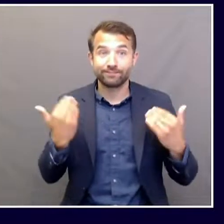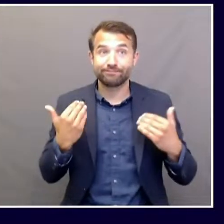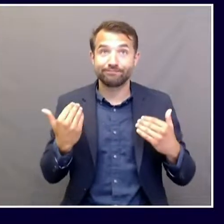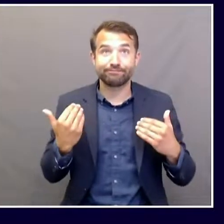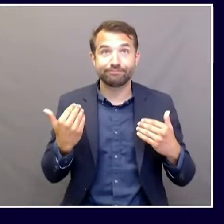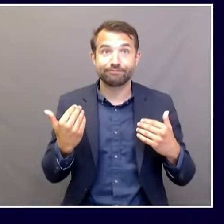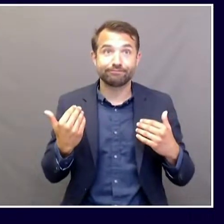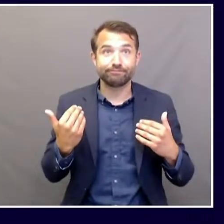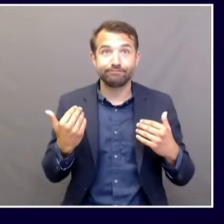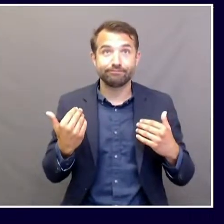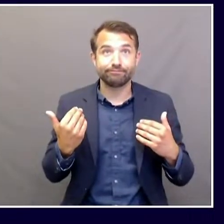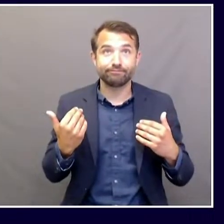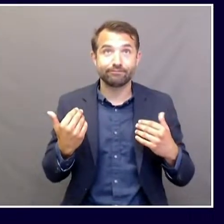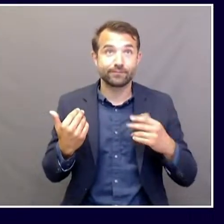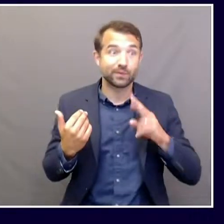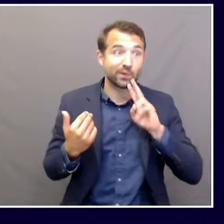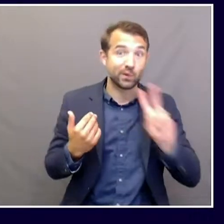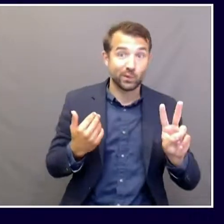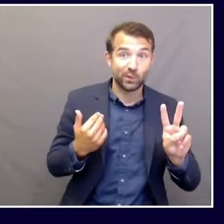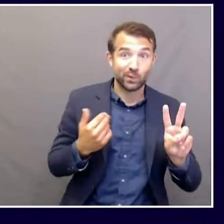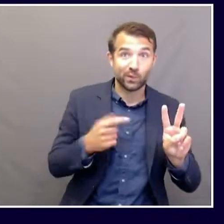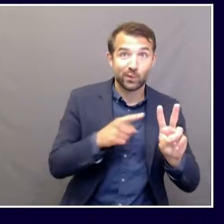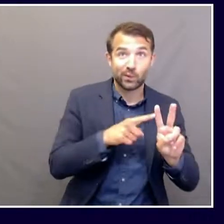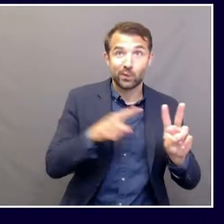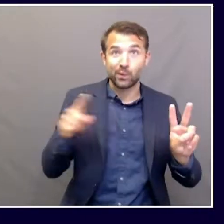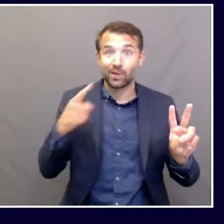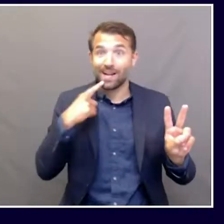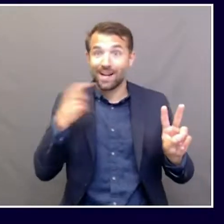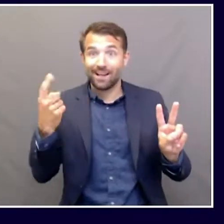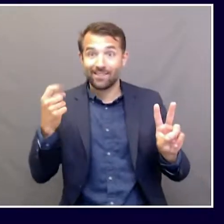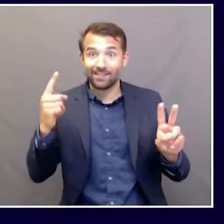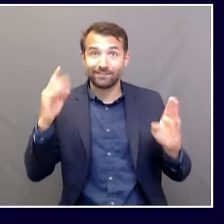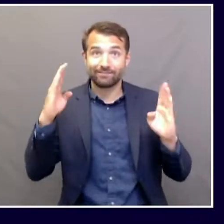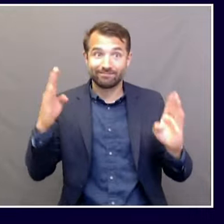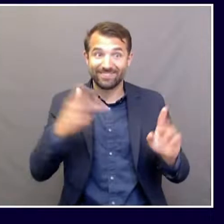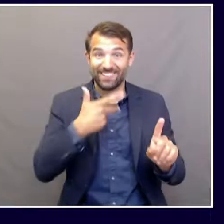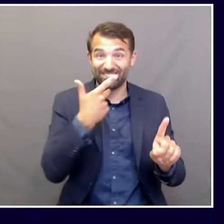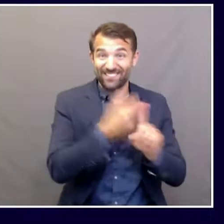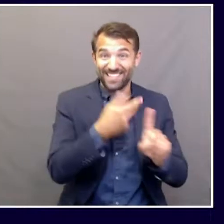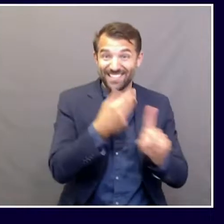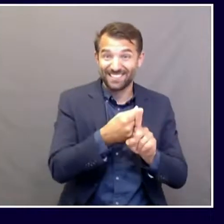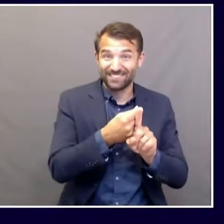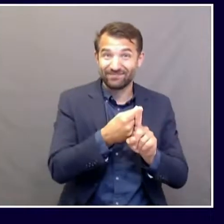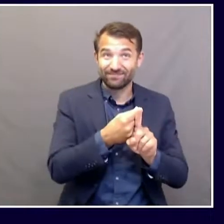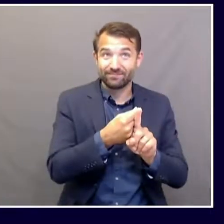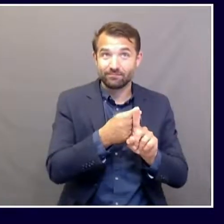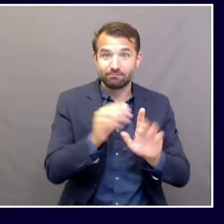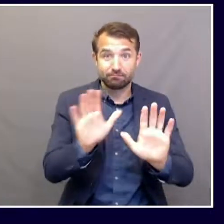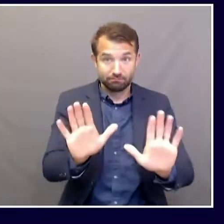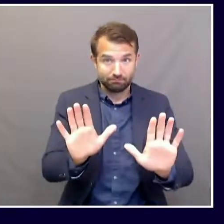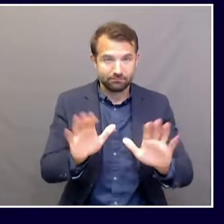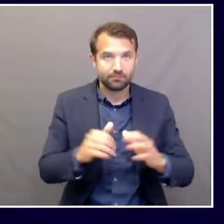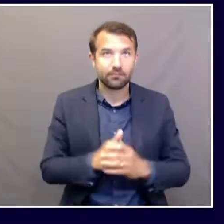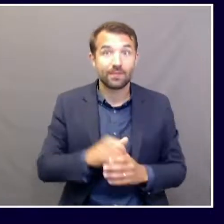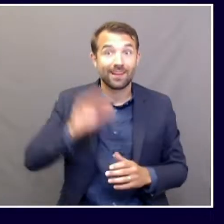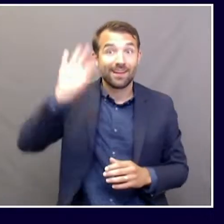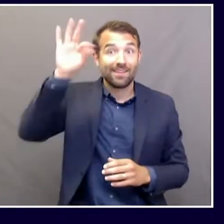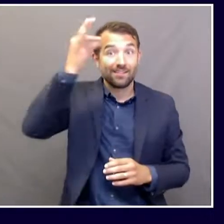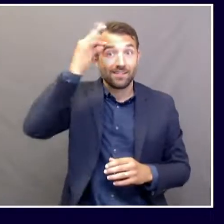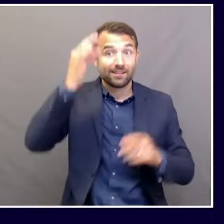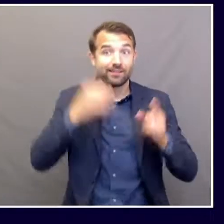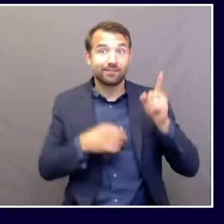and 11. One note there is that based on what I've been briefed on by federal colleagues,